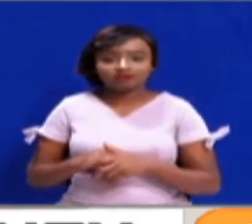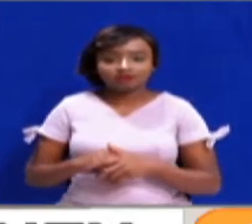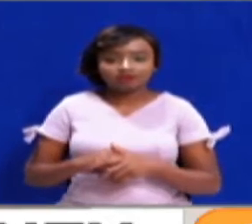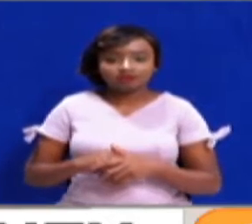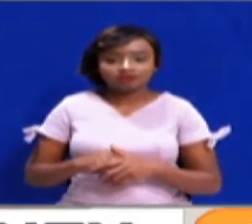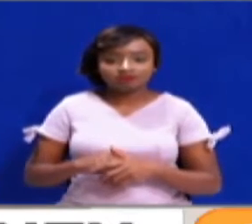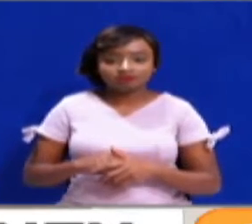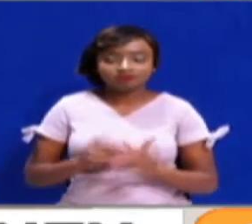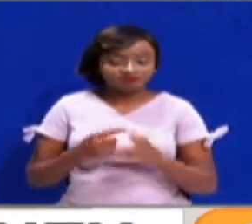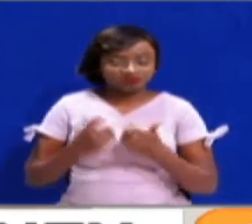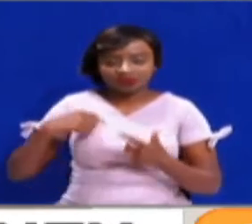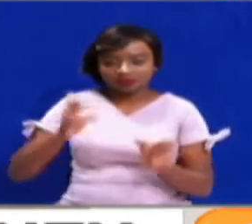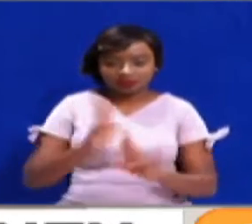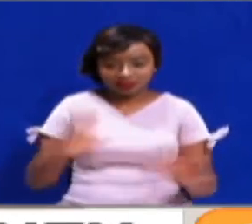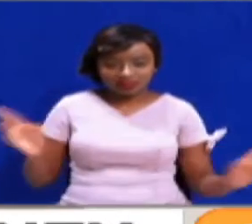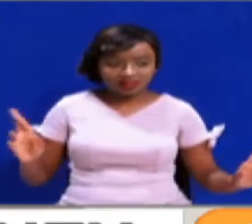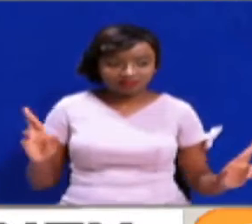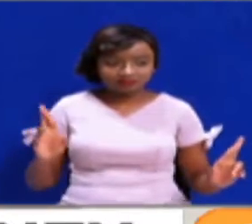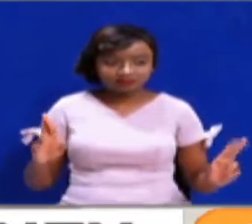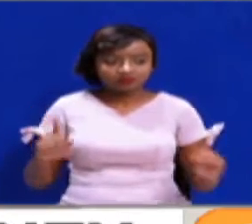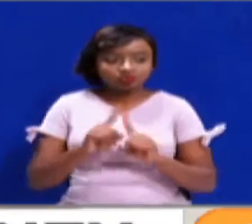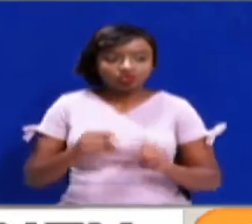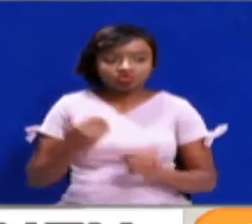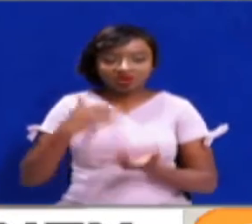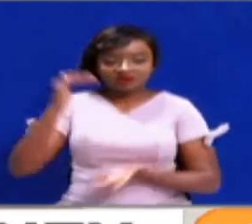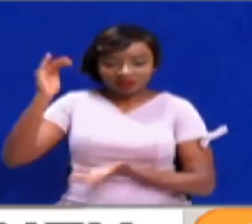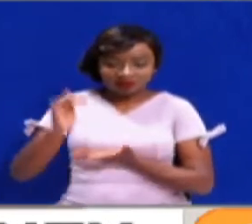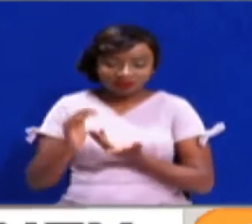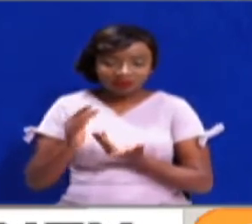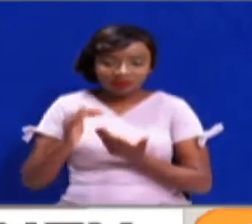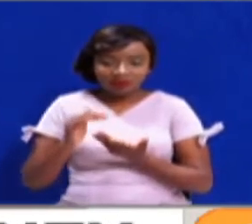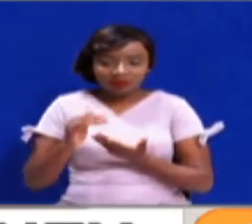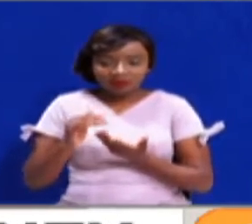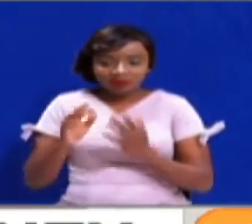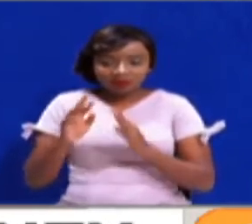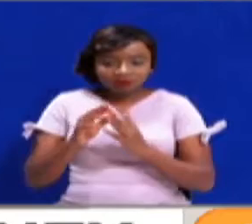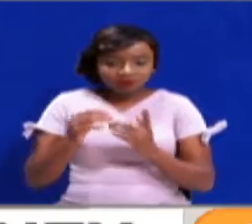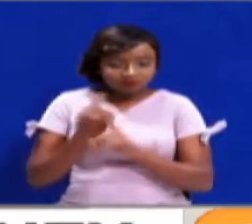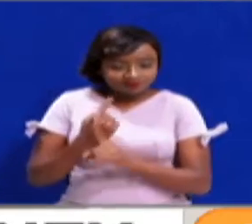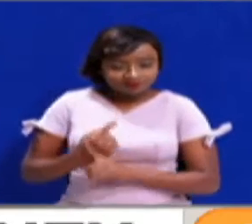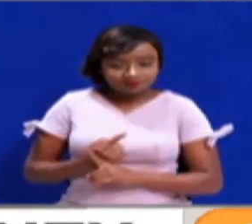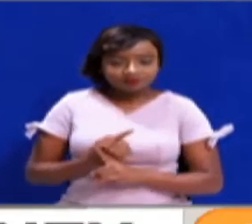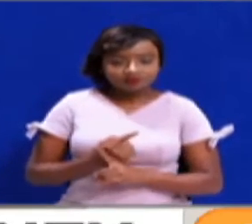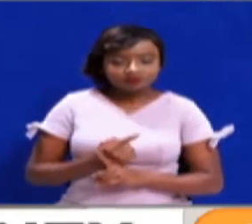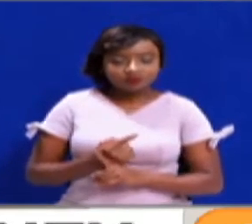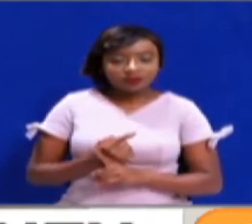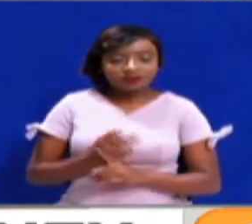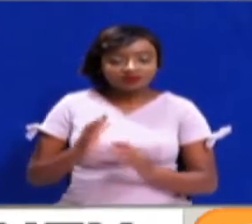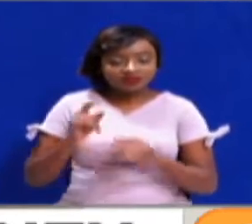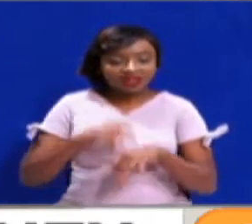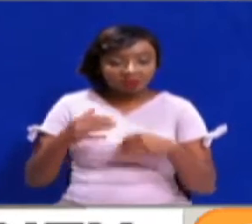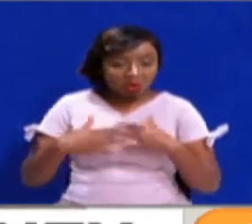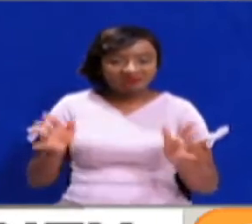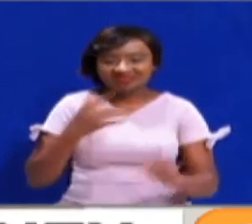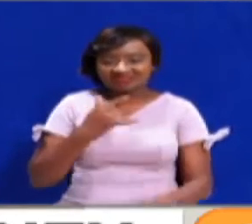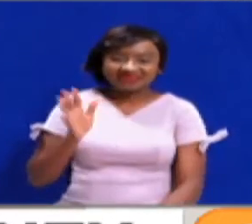increased movement, we were ready. We even had the reducible minimums from the president. Mm-hmm. And then what happened when we reopened? We said, well,